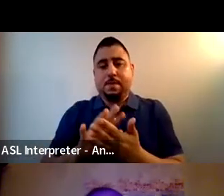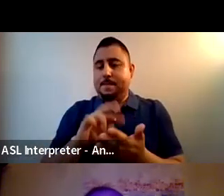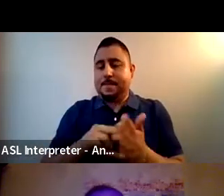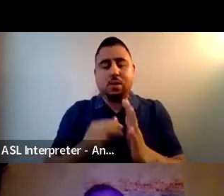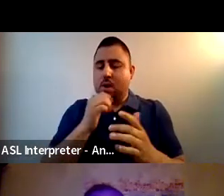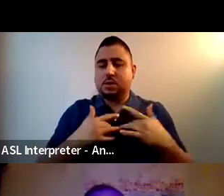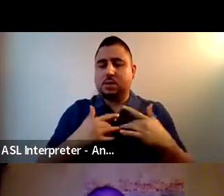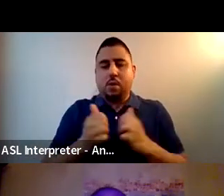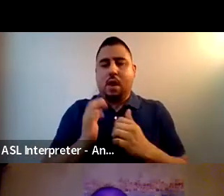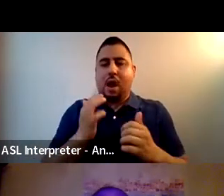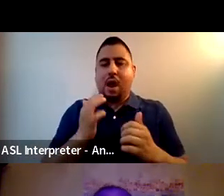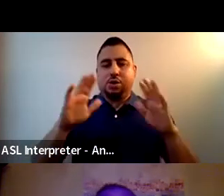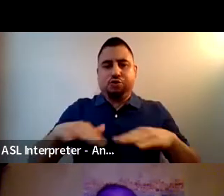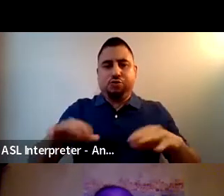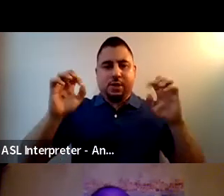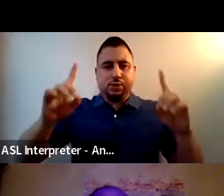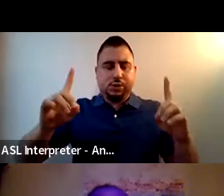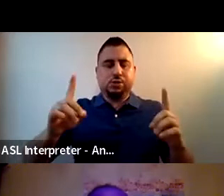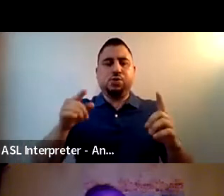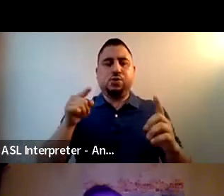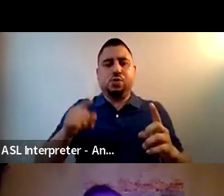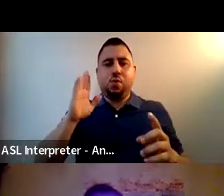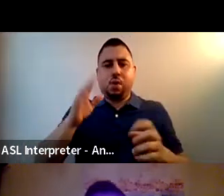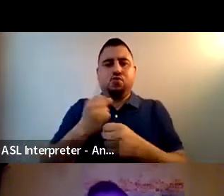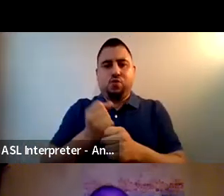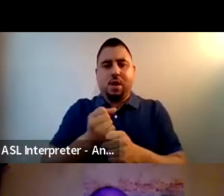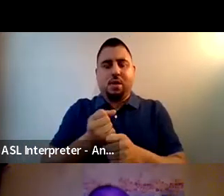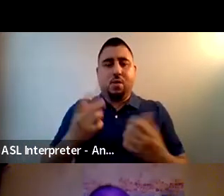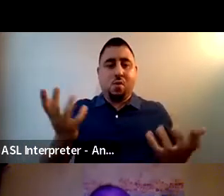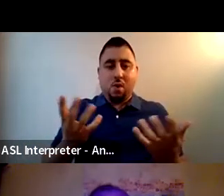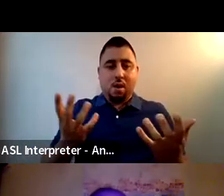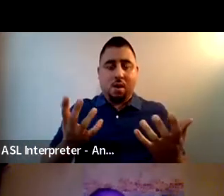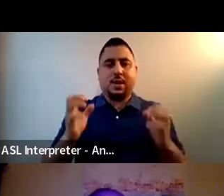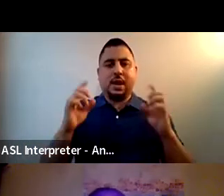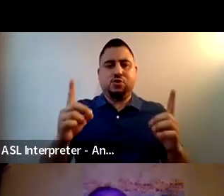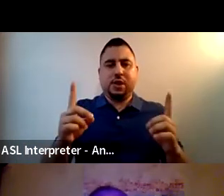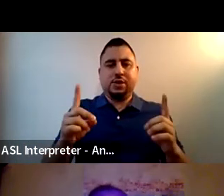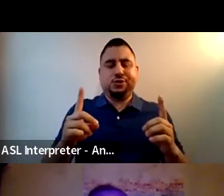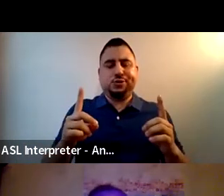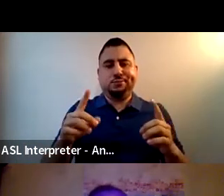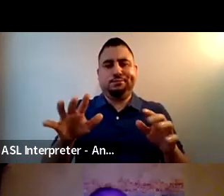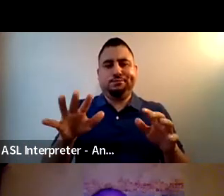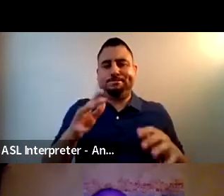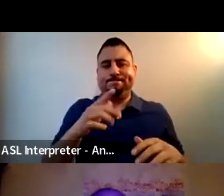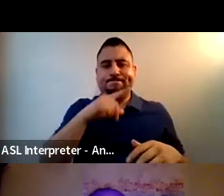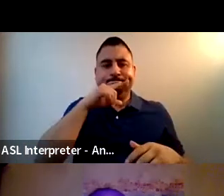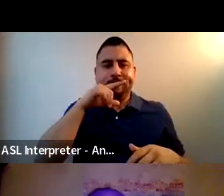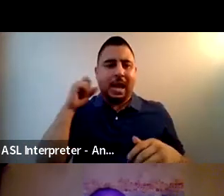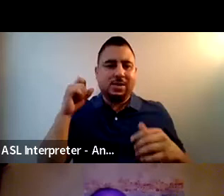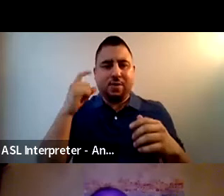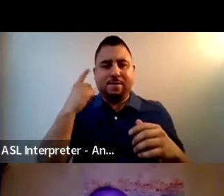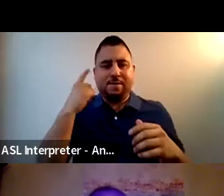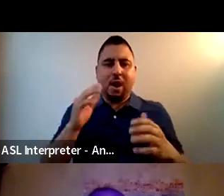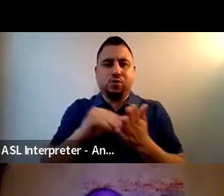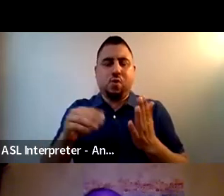with our children's education. You would, in essence, be creating an educational desert for our students. Why